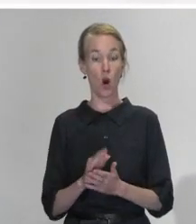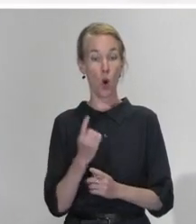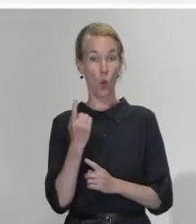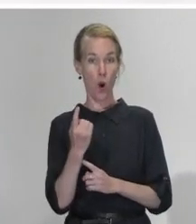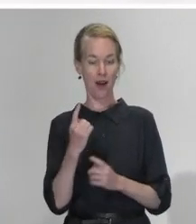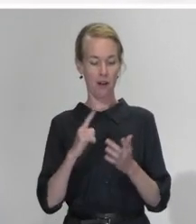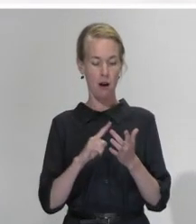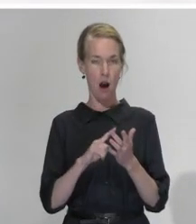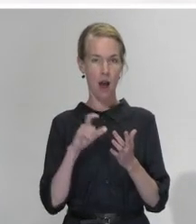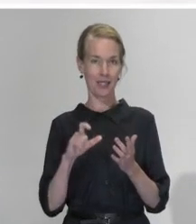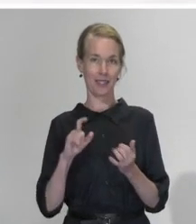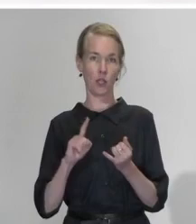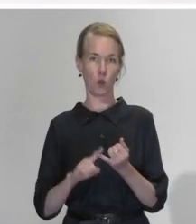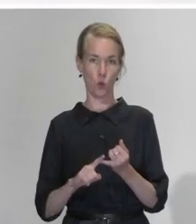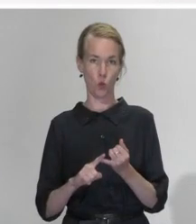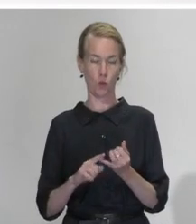condition.